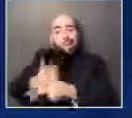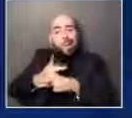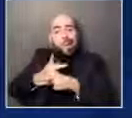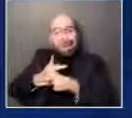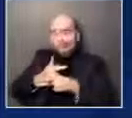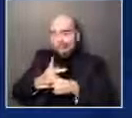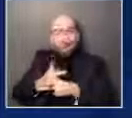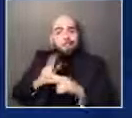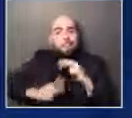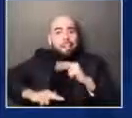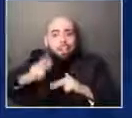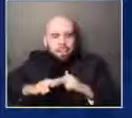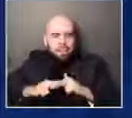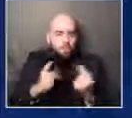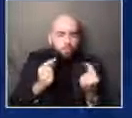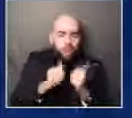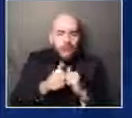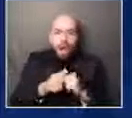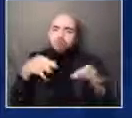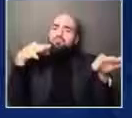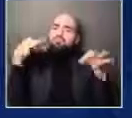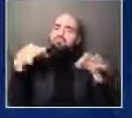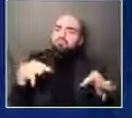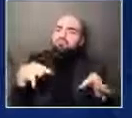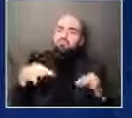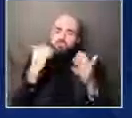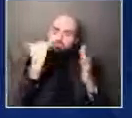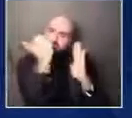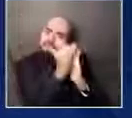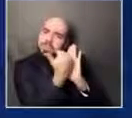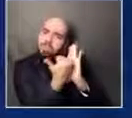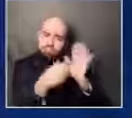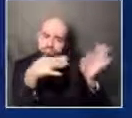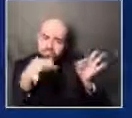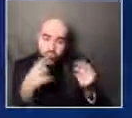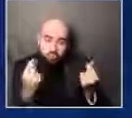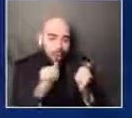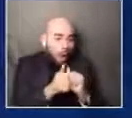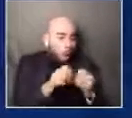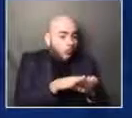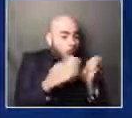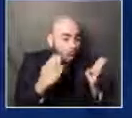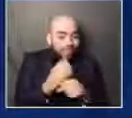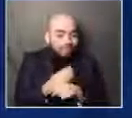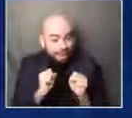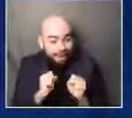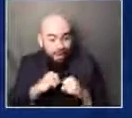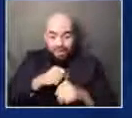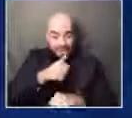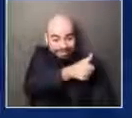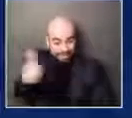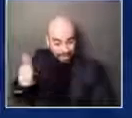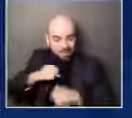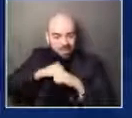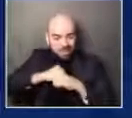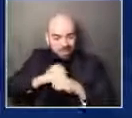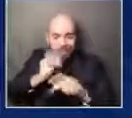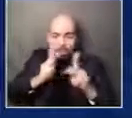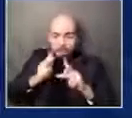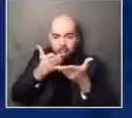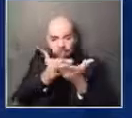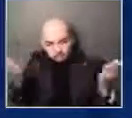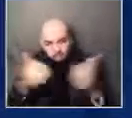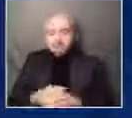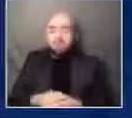during the pandemic, protecting both workers and the public. Scaling up productive life-saving treatments and